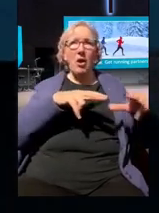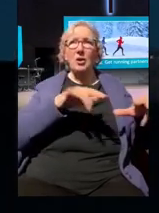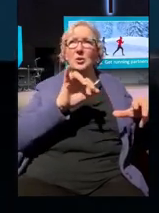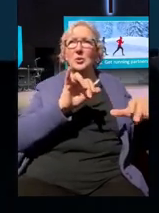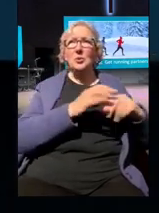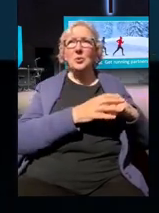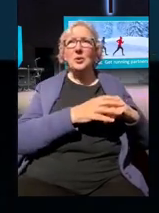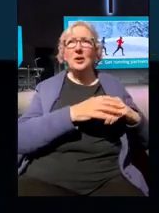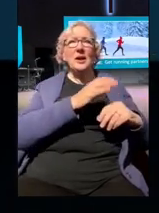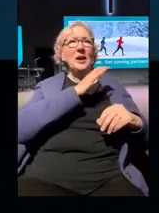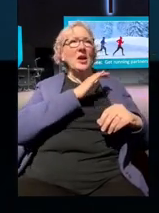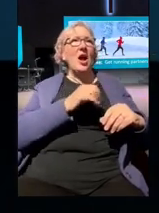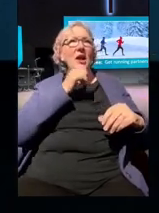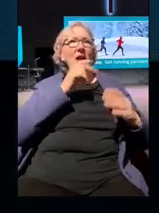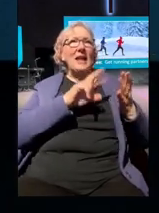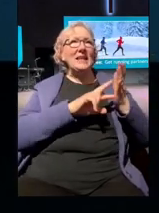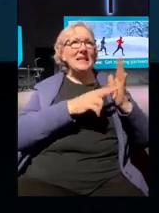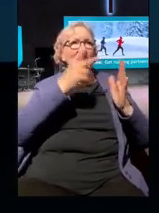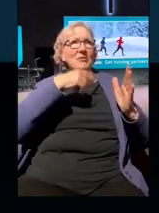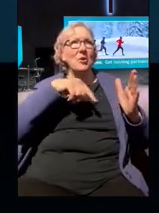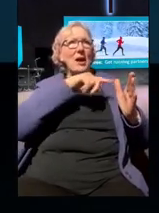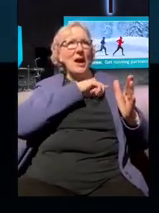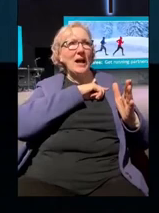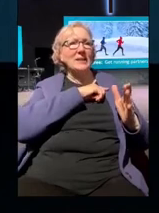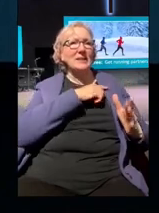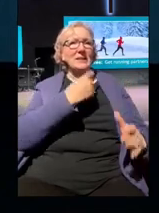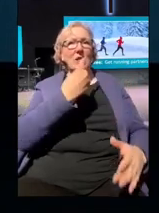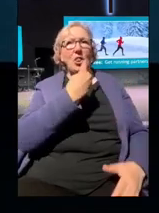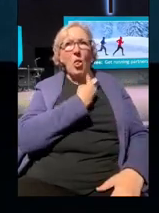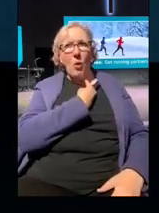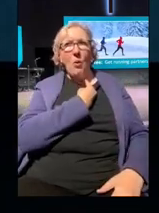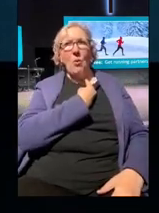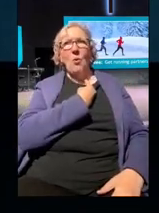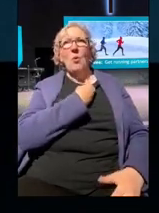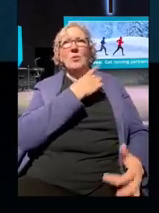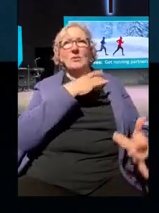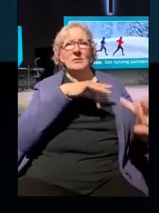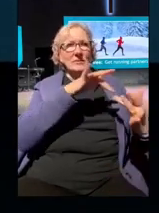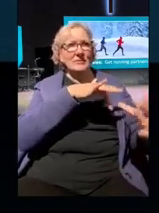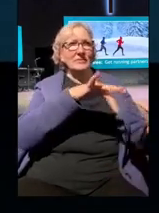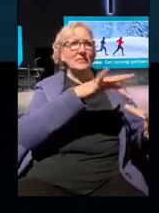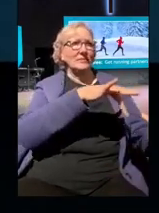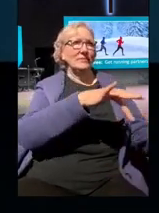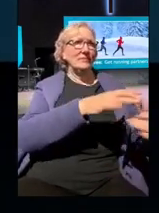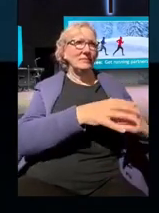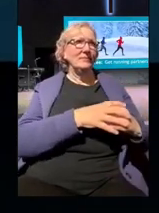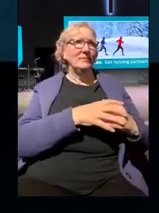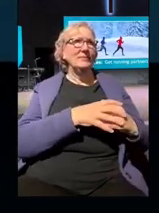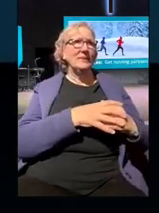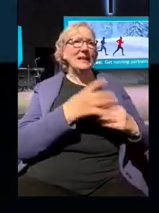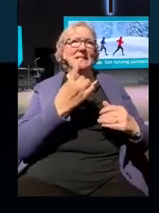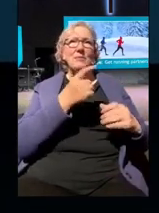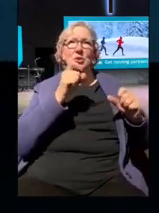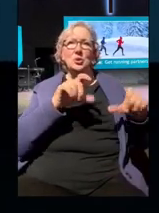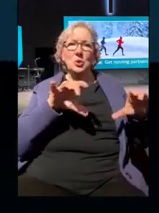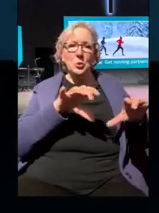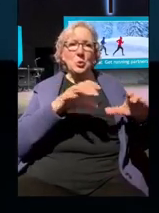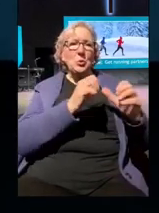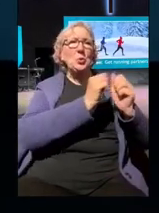God doesn't intend for us to go on this journey by ourselves. It's something that we should be doing